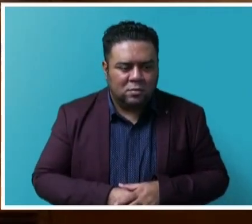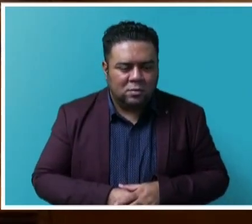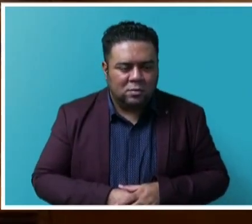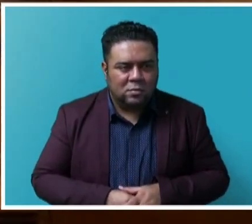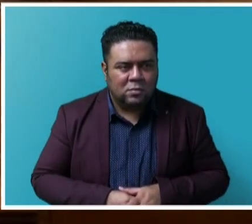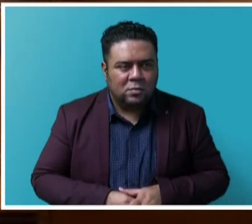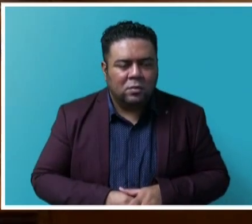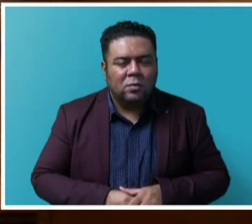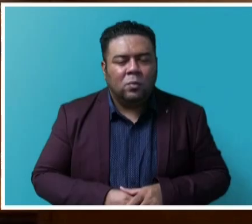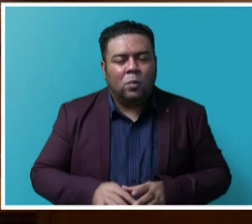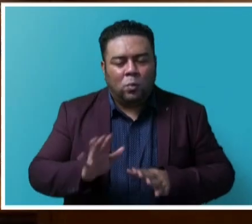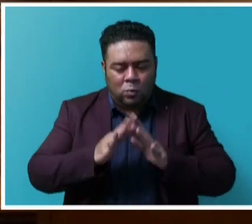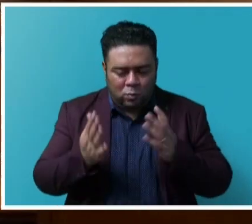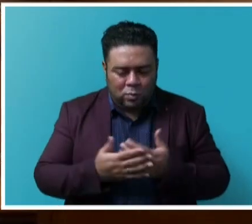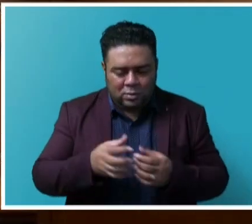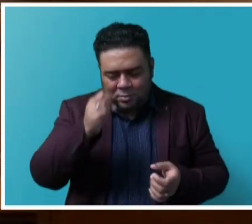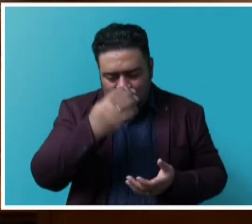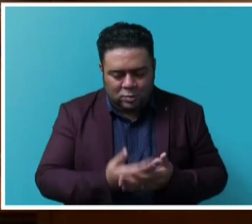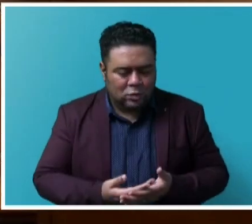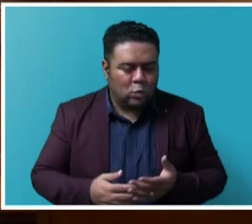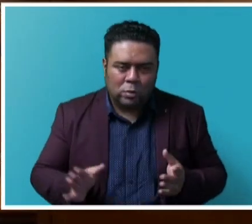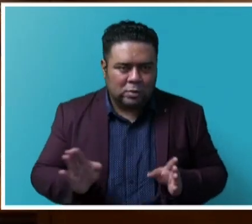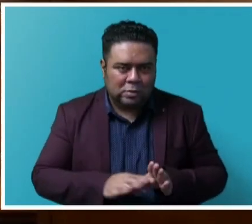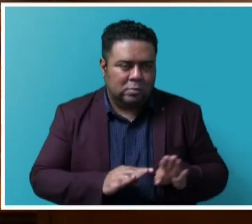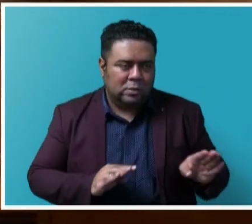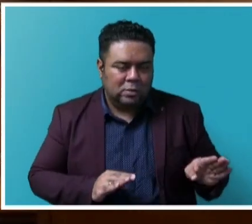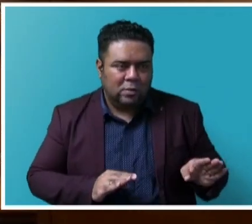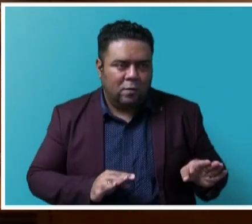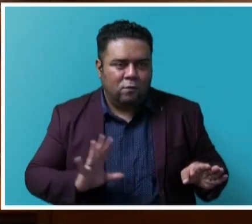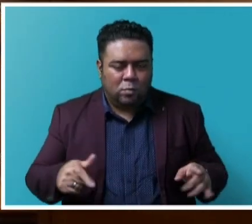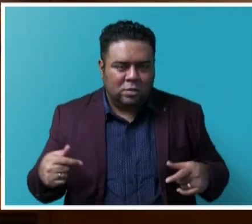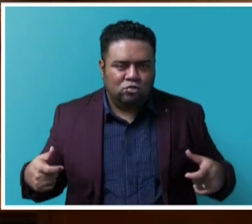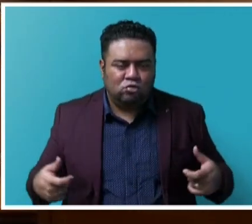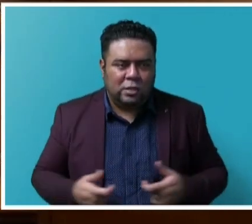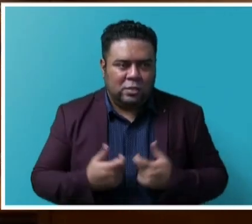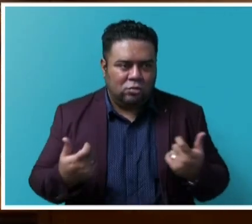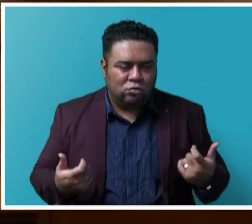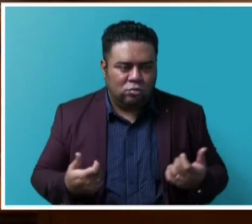the same phenomenon. No one is spared from these challenges," end of quote.